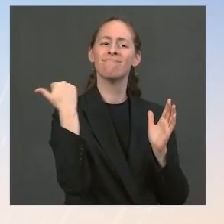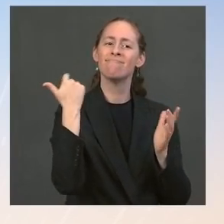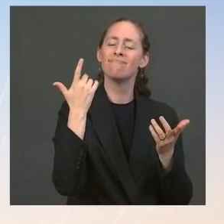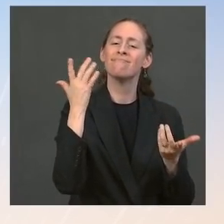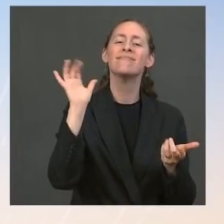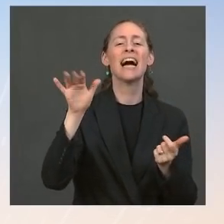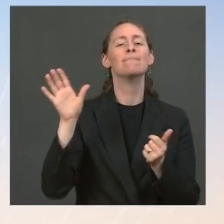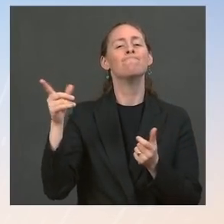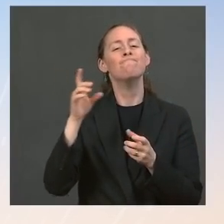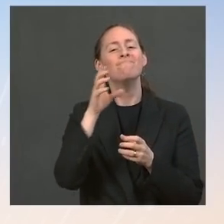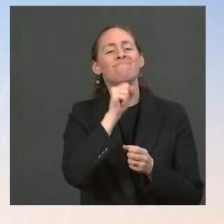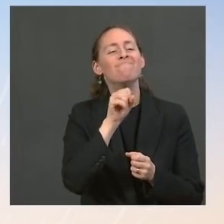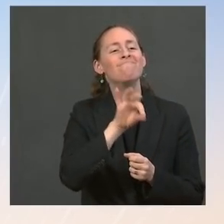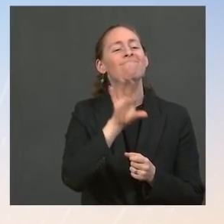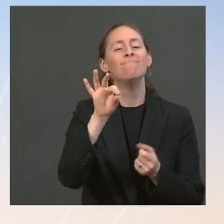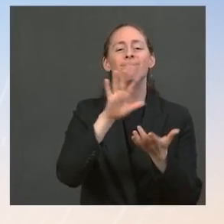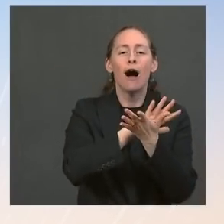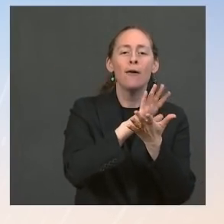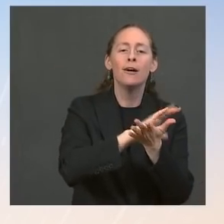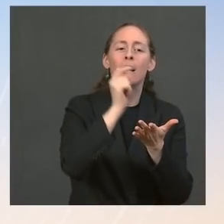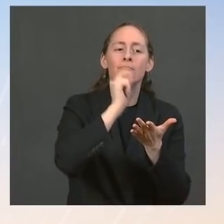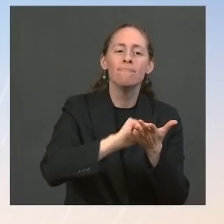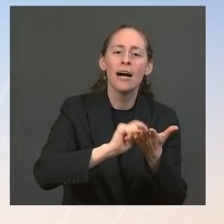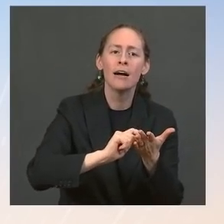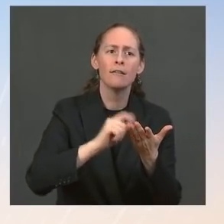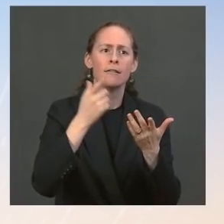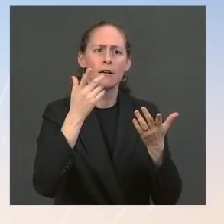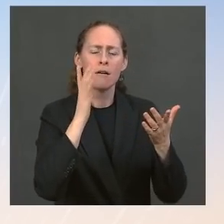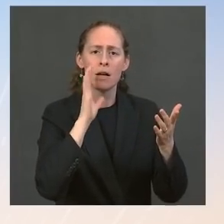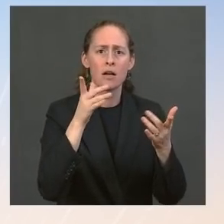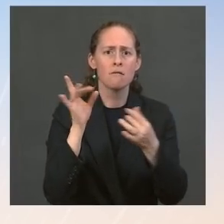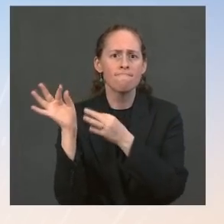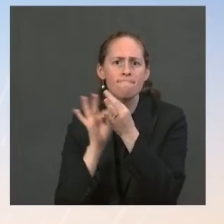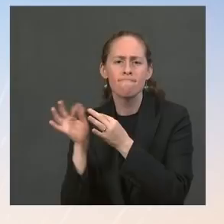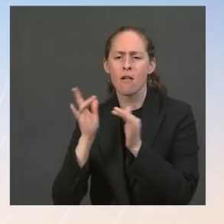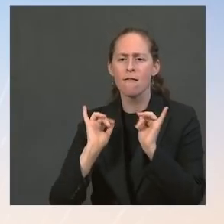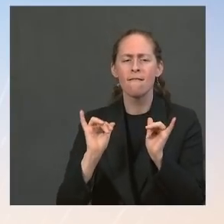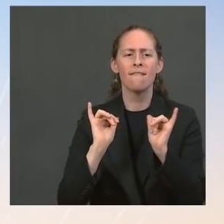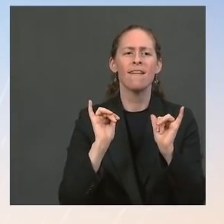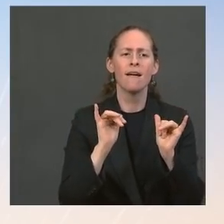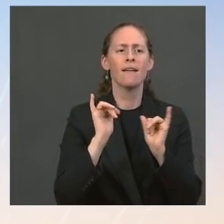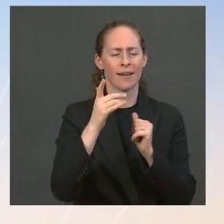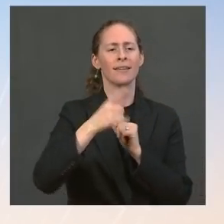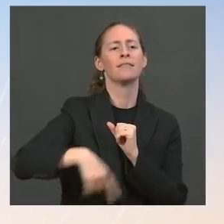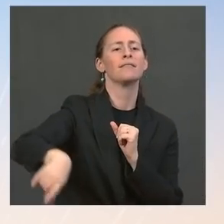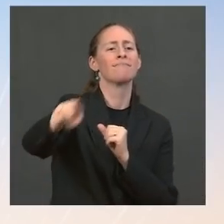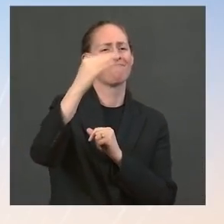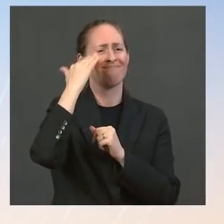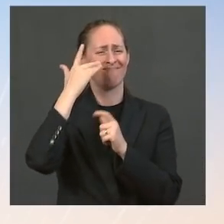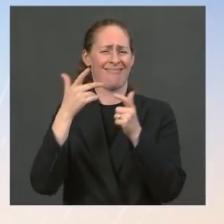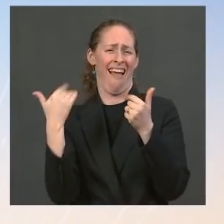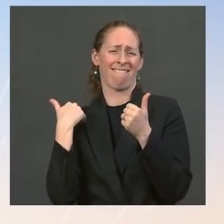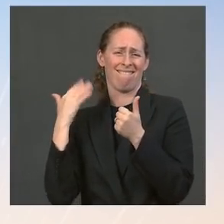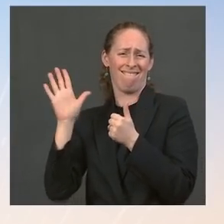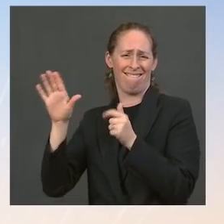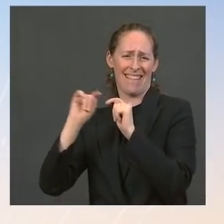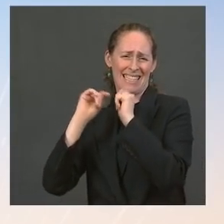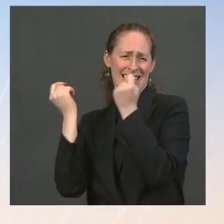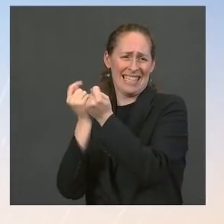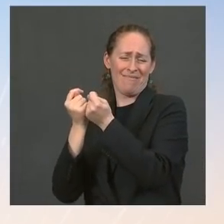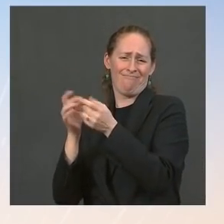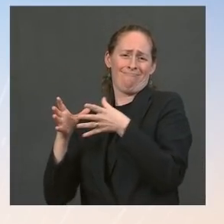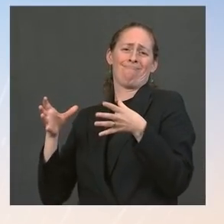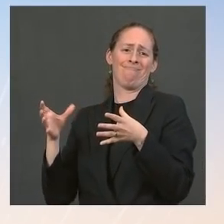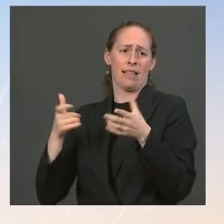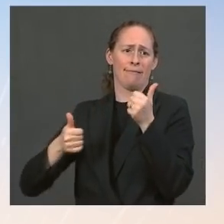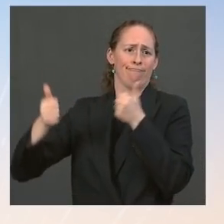been getting updates from staff as they've been having engagements with the Hill. You all know who the senior members of his team are who are negotiating, whether that's Steve